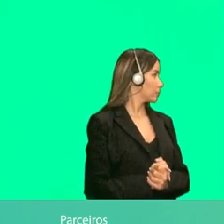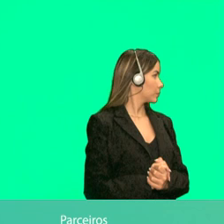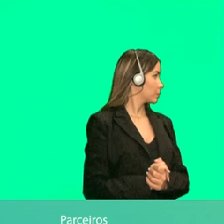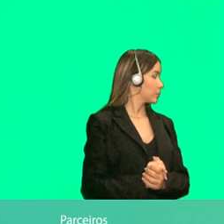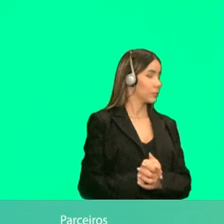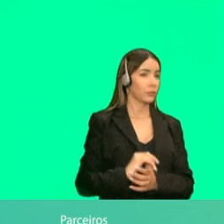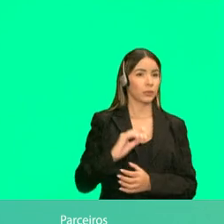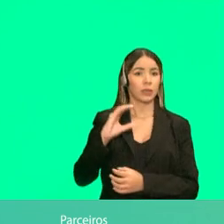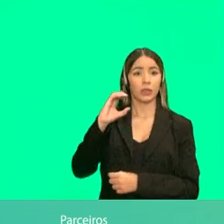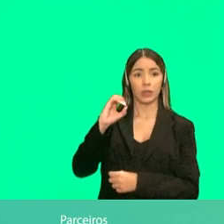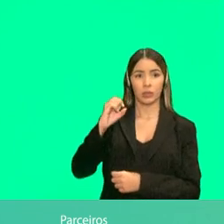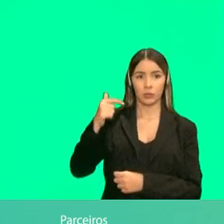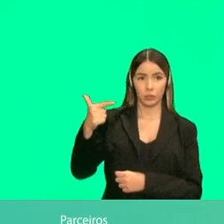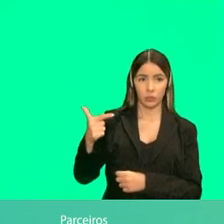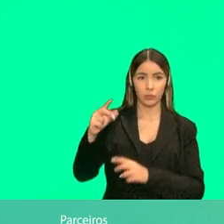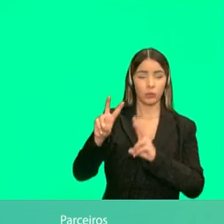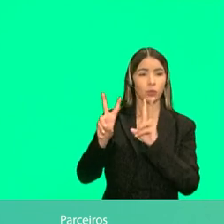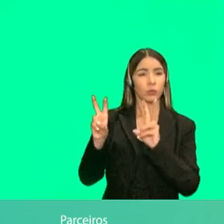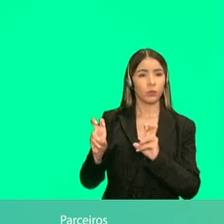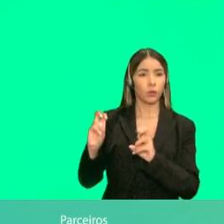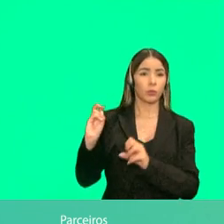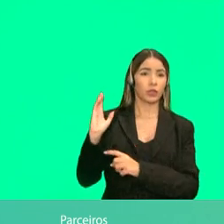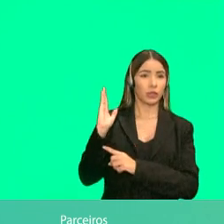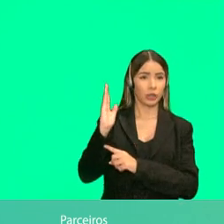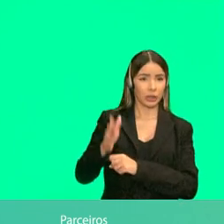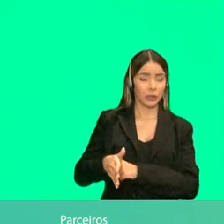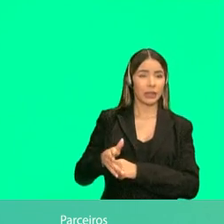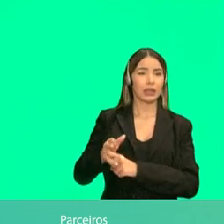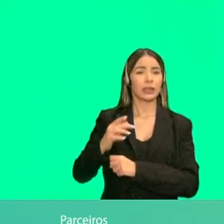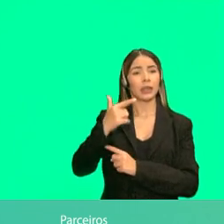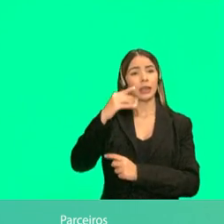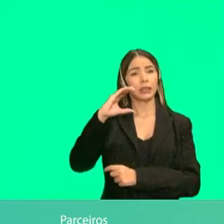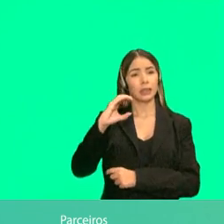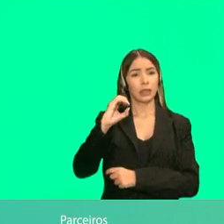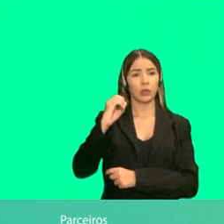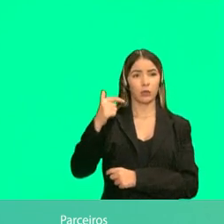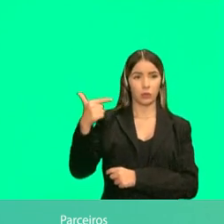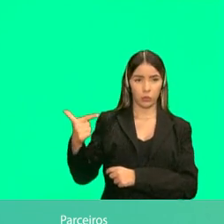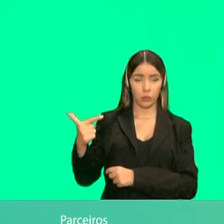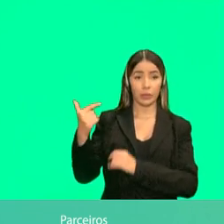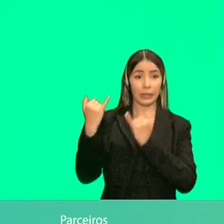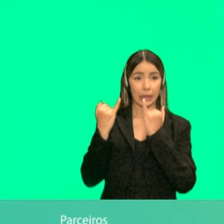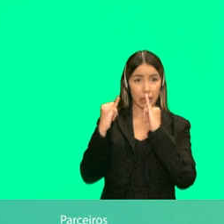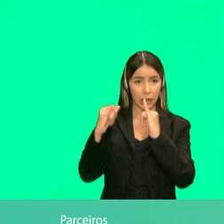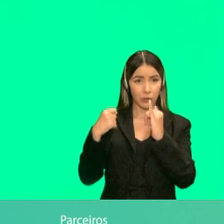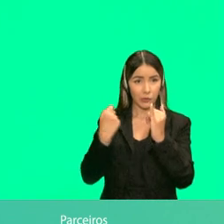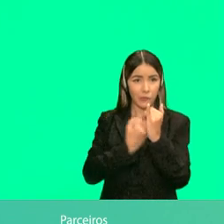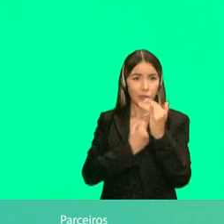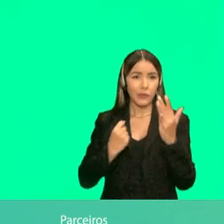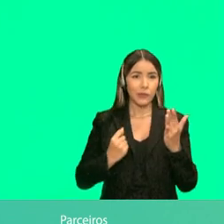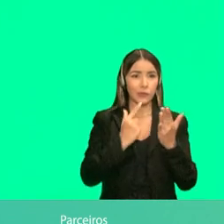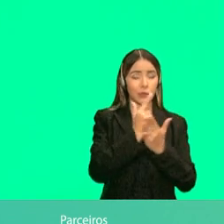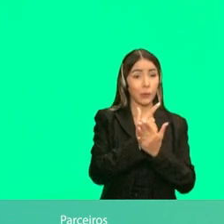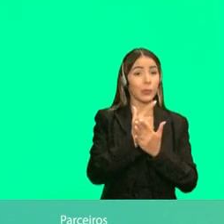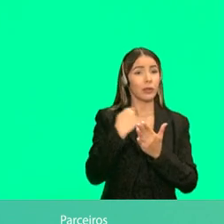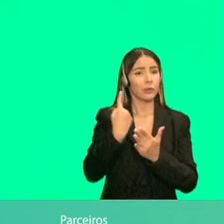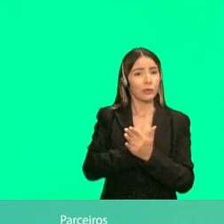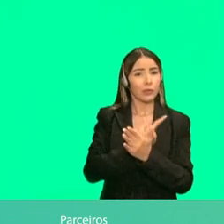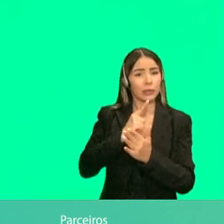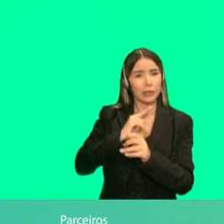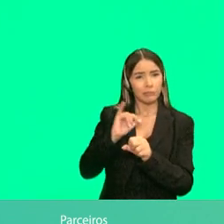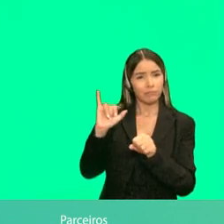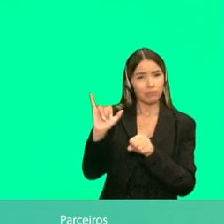of purchasing renewable energies for all our plants. Brazil will be our market base,